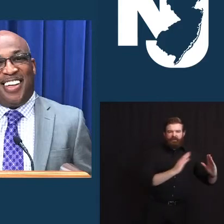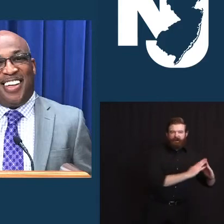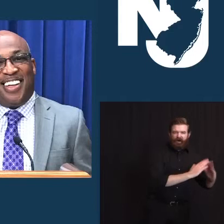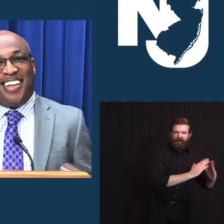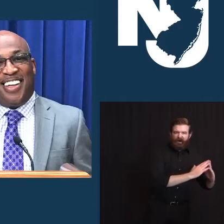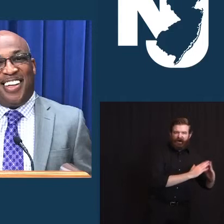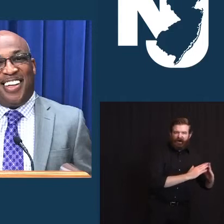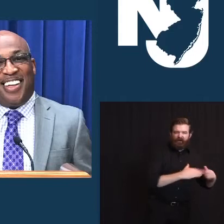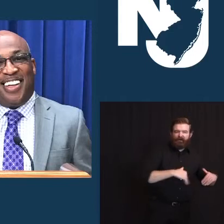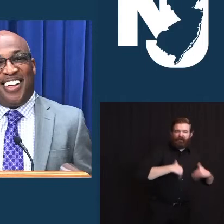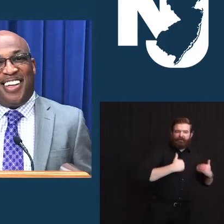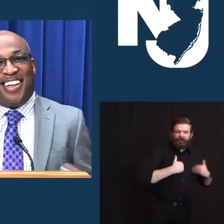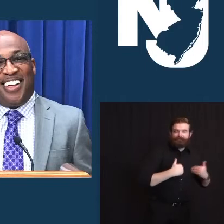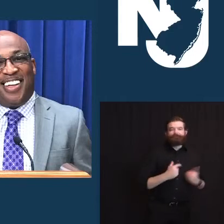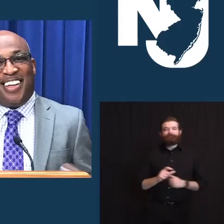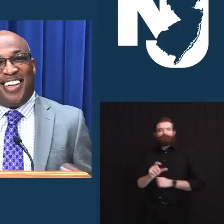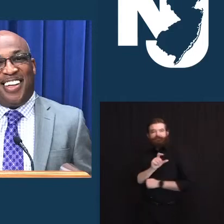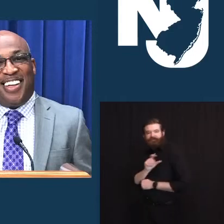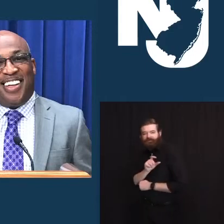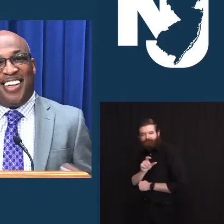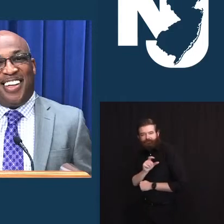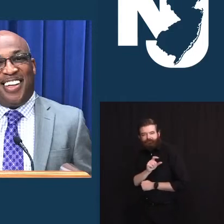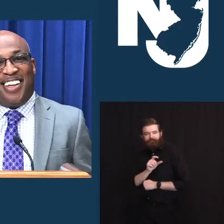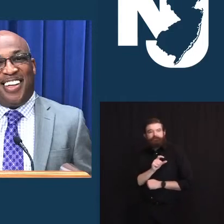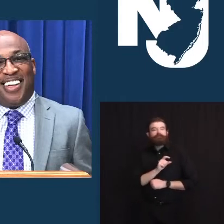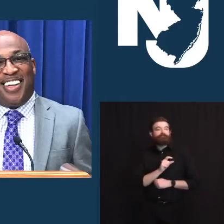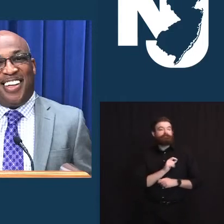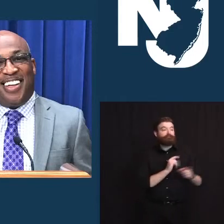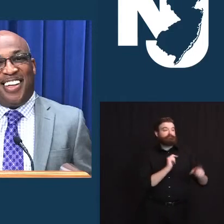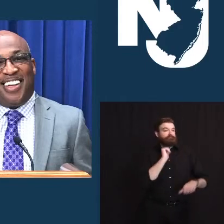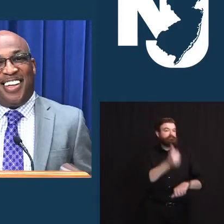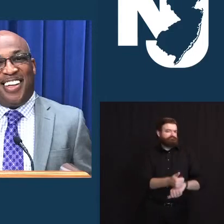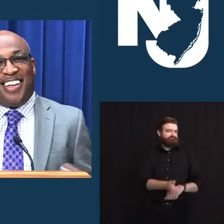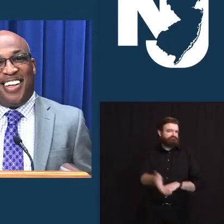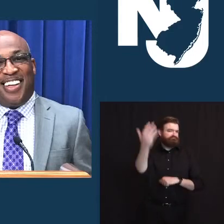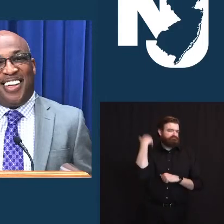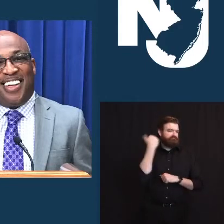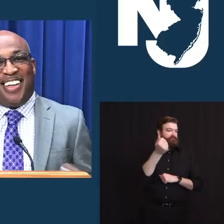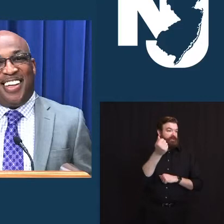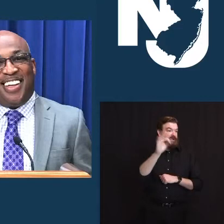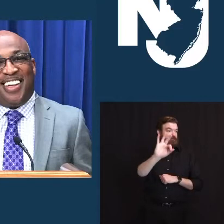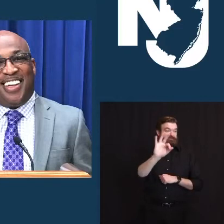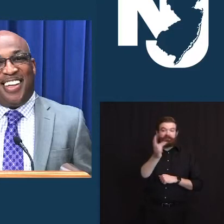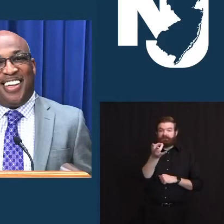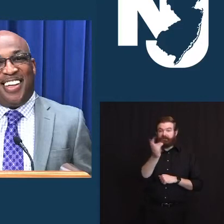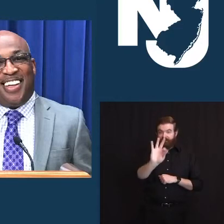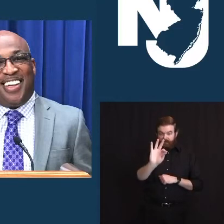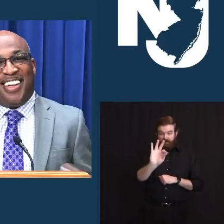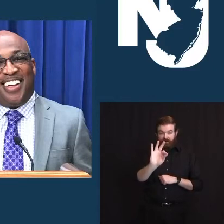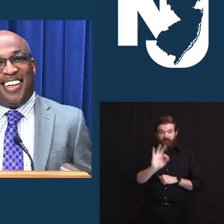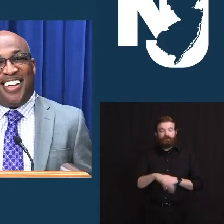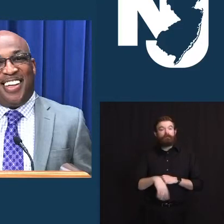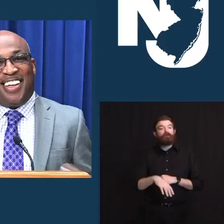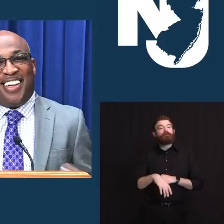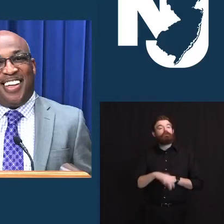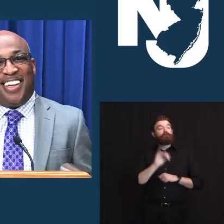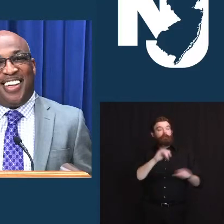going on in Howell since 1979. Even the Police Athletic League has felt the impact of the pandemic, and Sergeant